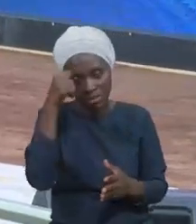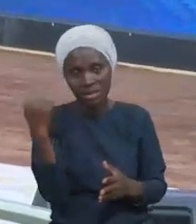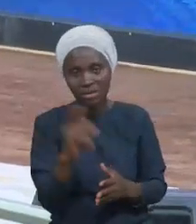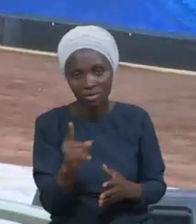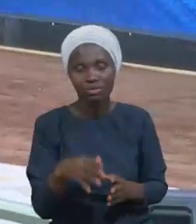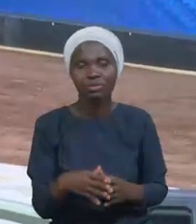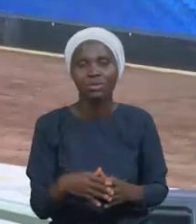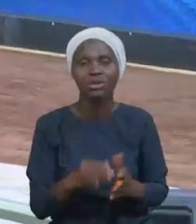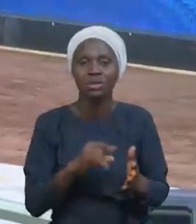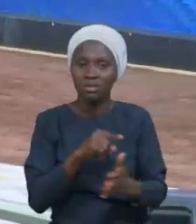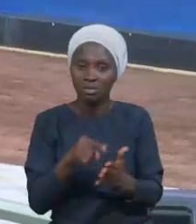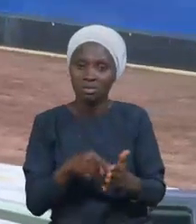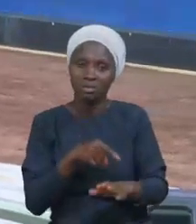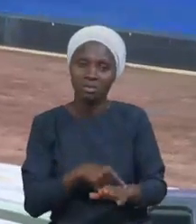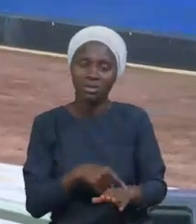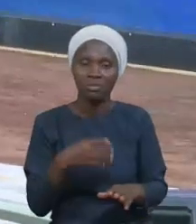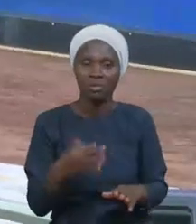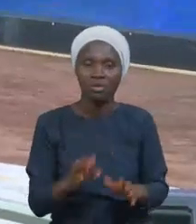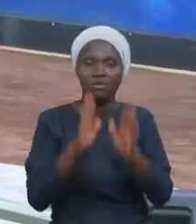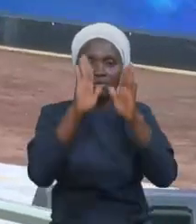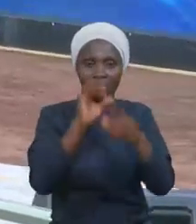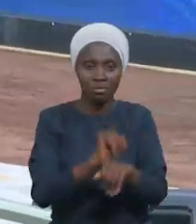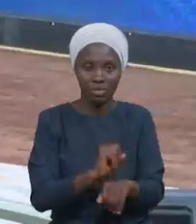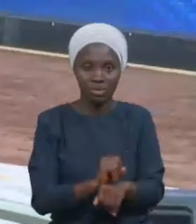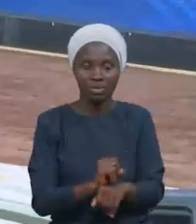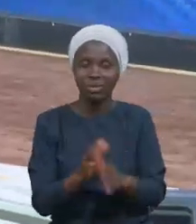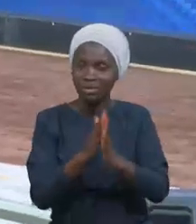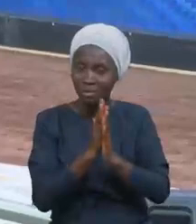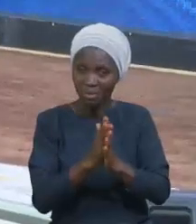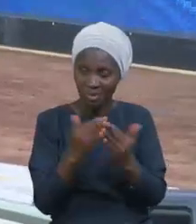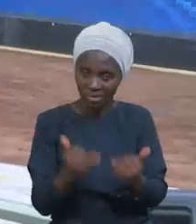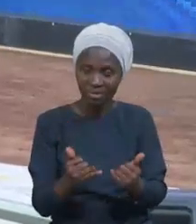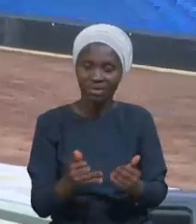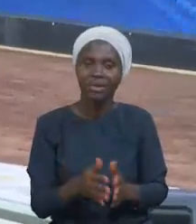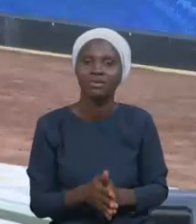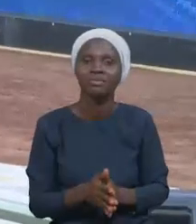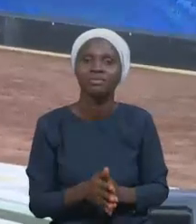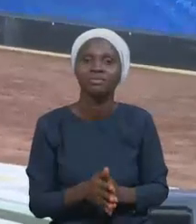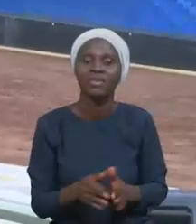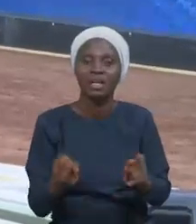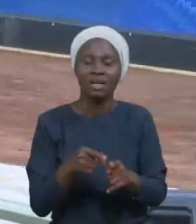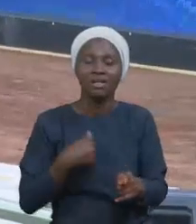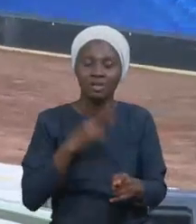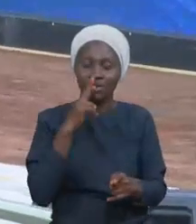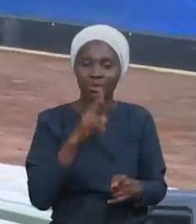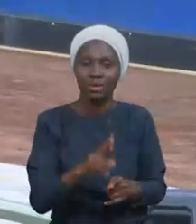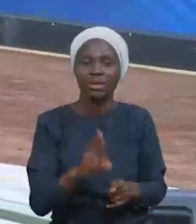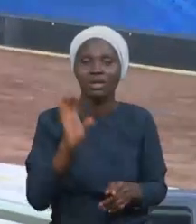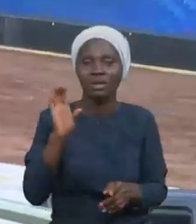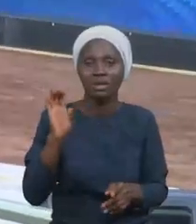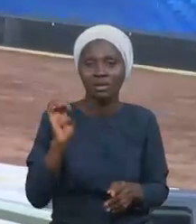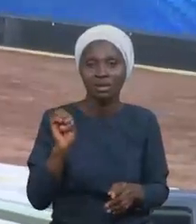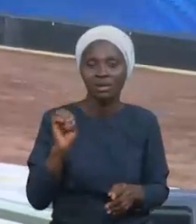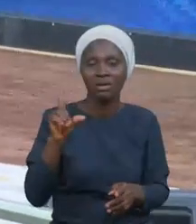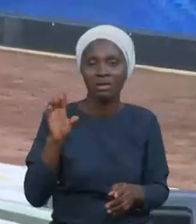Pray and seek the face of the Lord as we are celebrating 2 years of God's visitation,